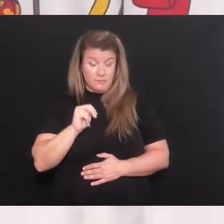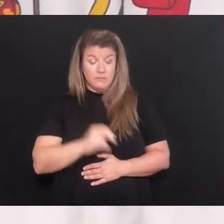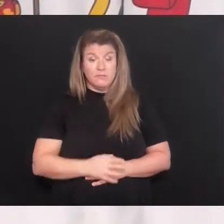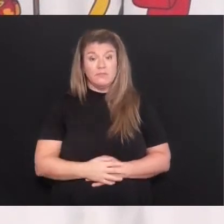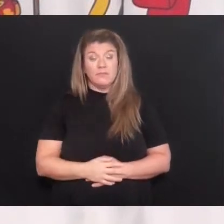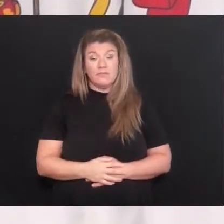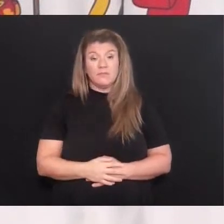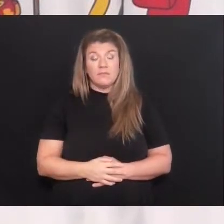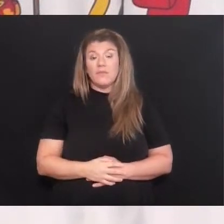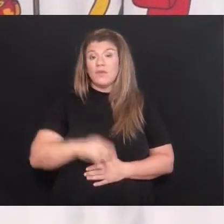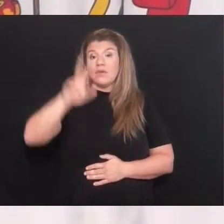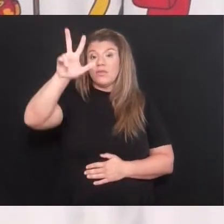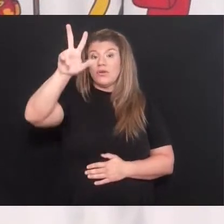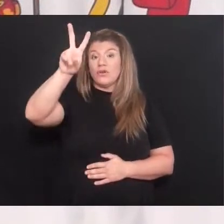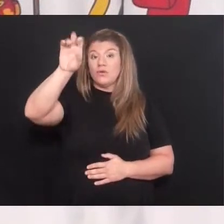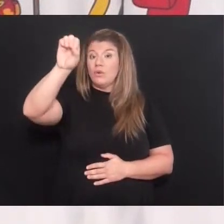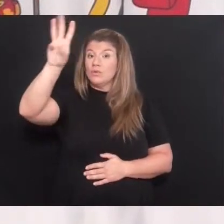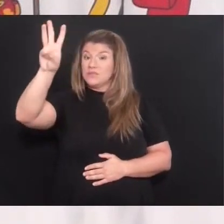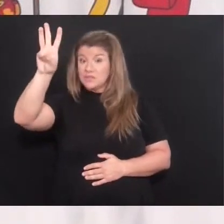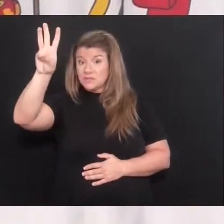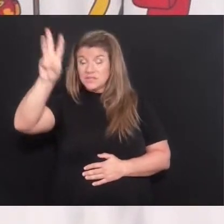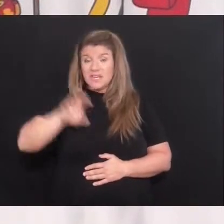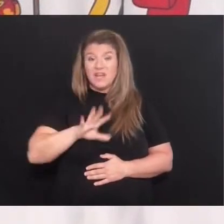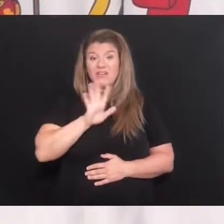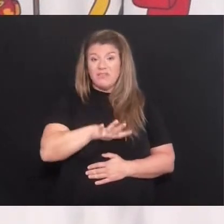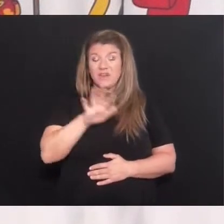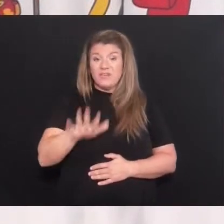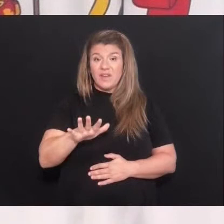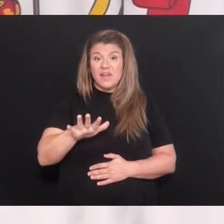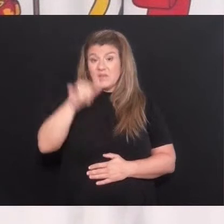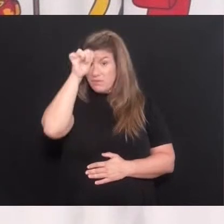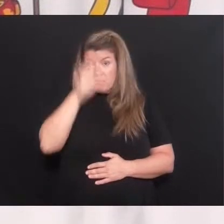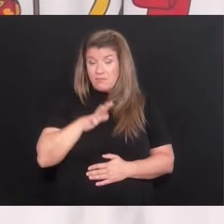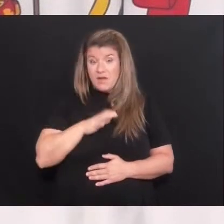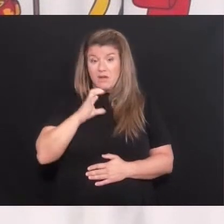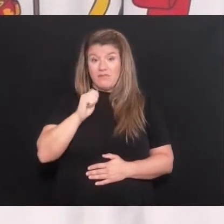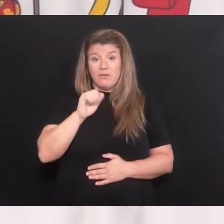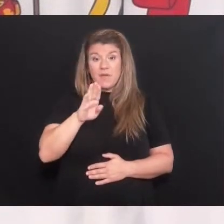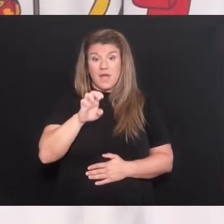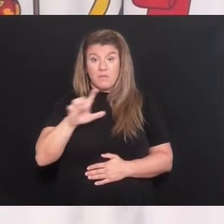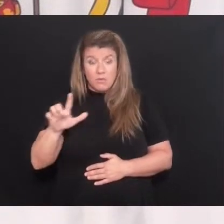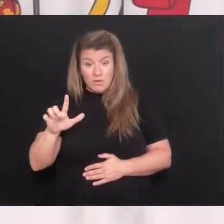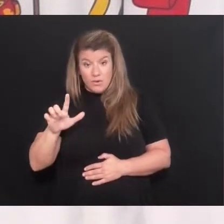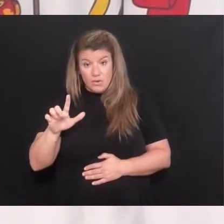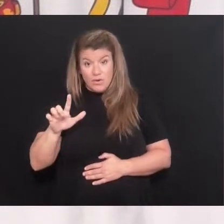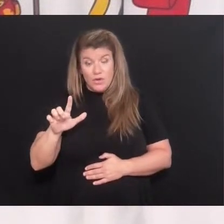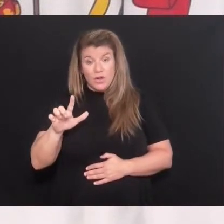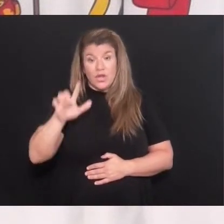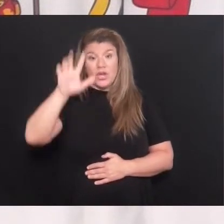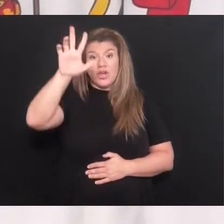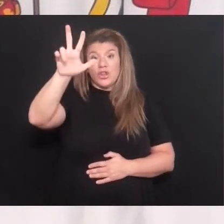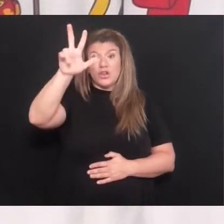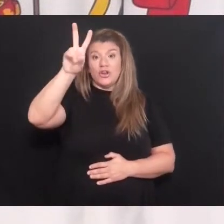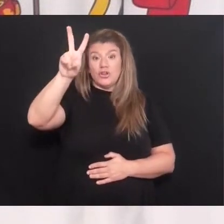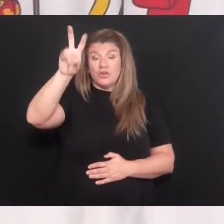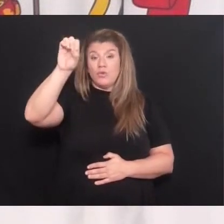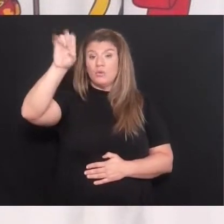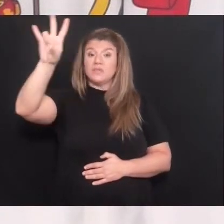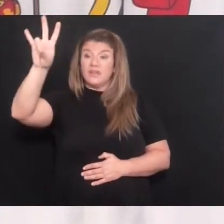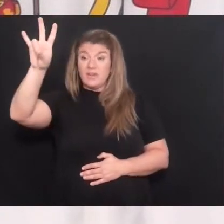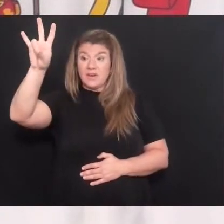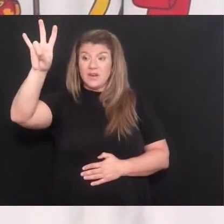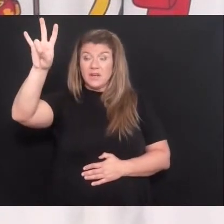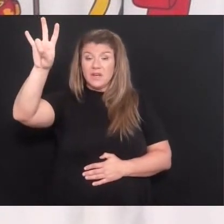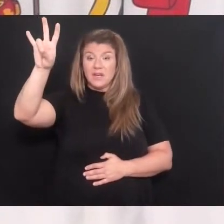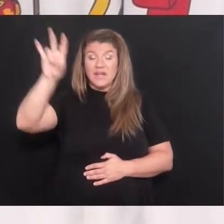The 3,206th death is a 55-year-old male from Cabell County. The 3,207th death